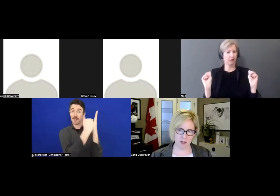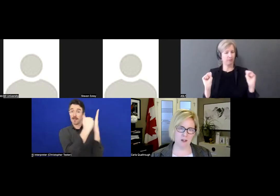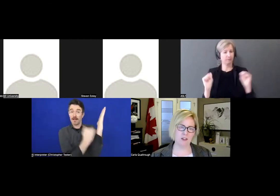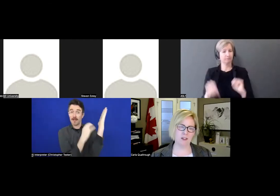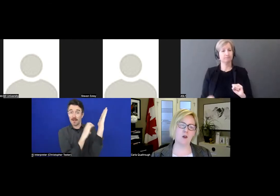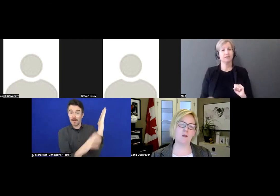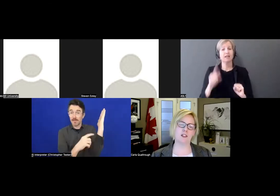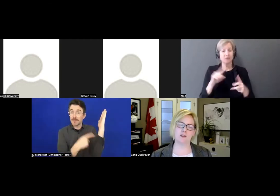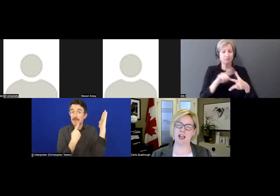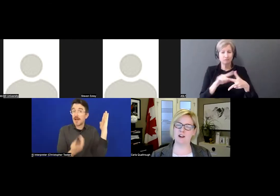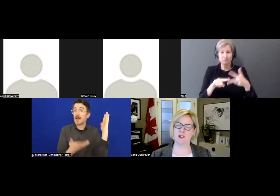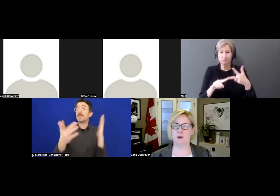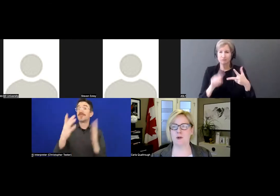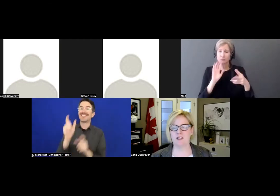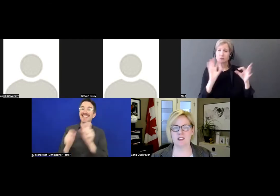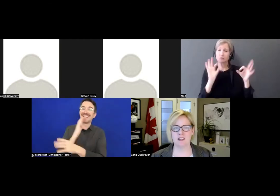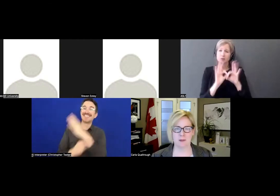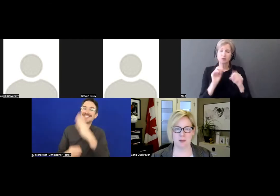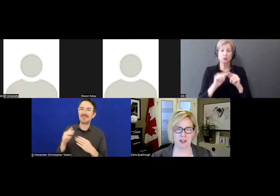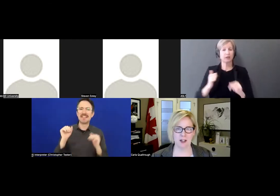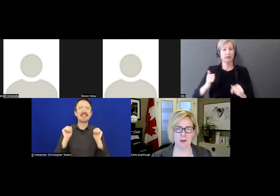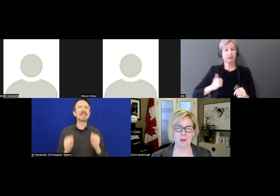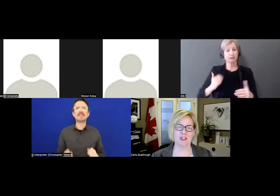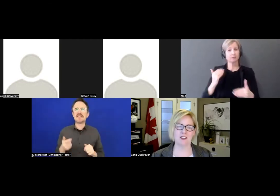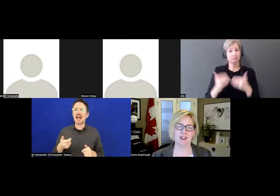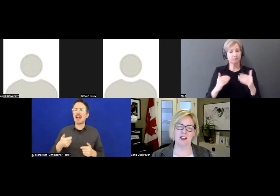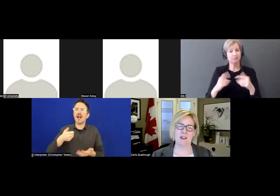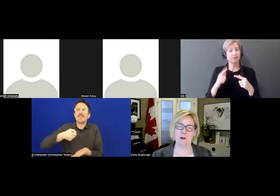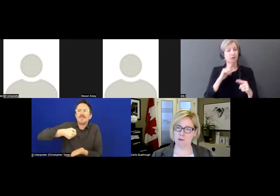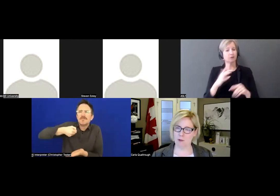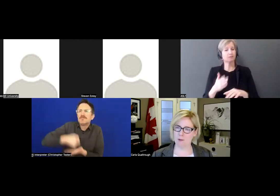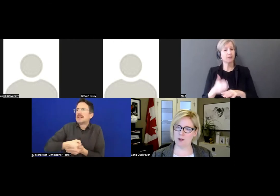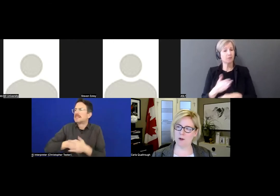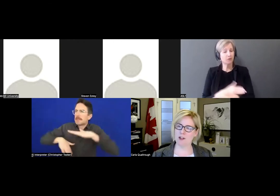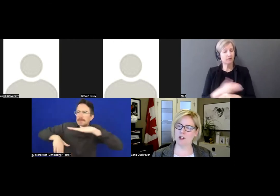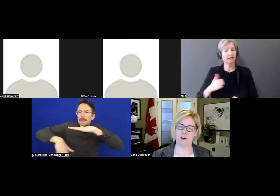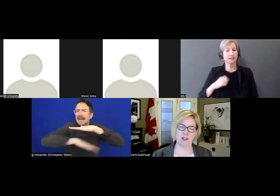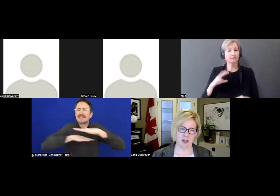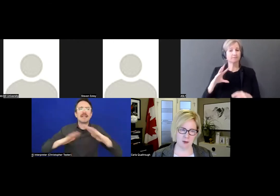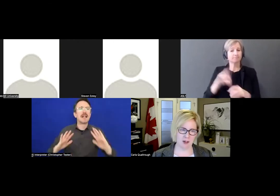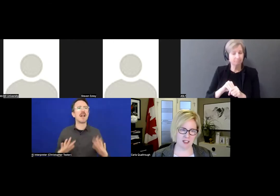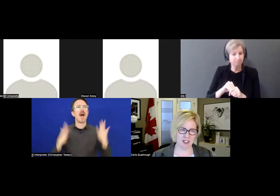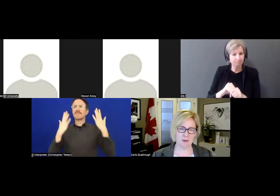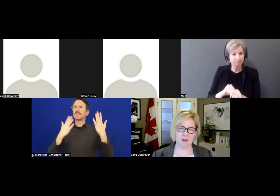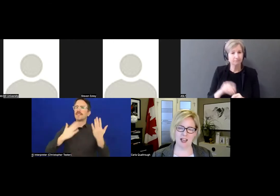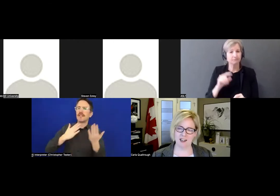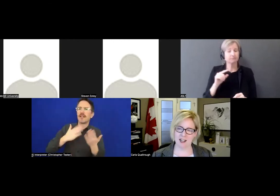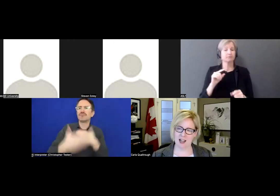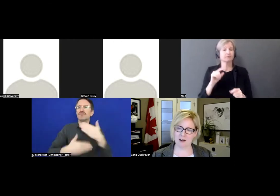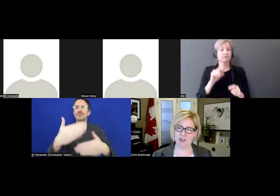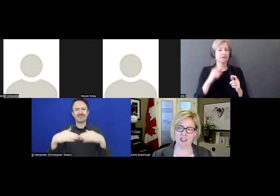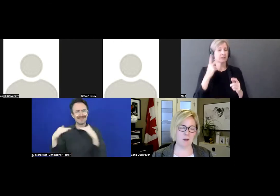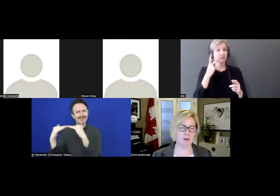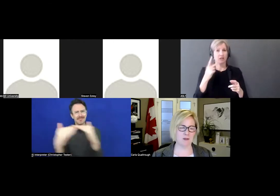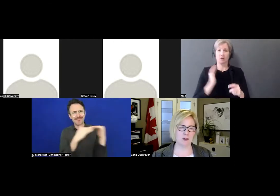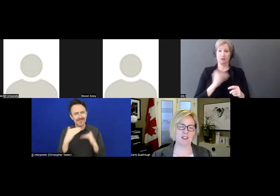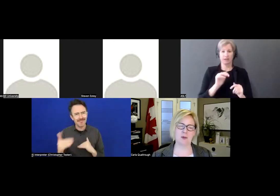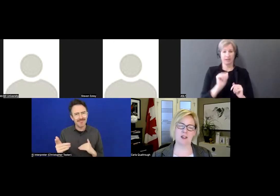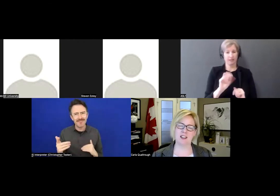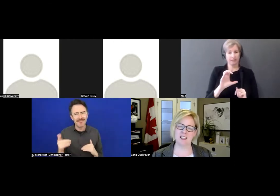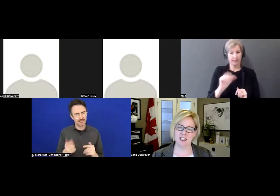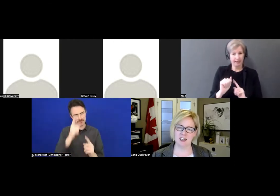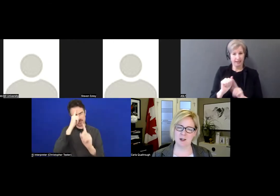been critical to so much of Canada's progress on disability inclusion. They inform the creation of our landmark Accessible Canada Act, which came into